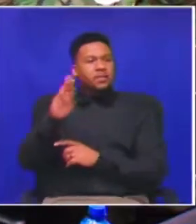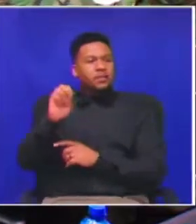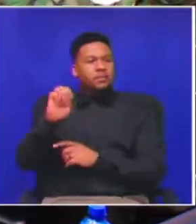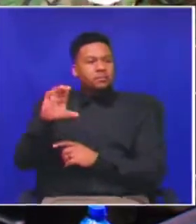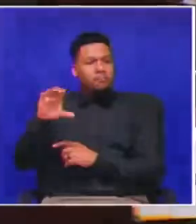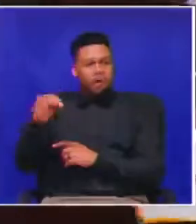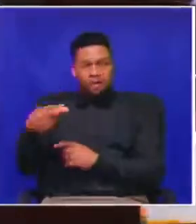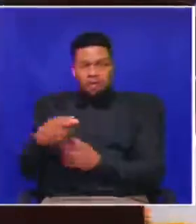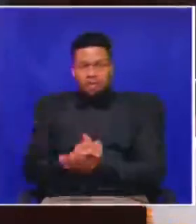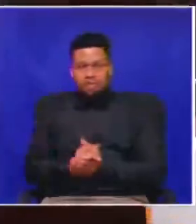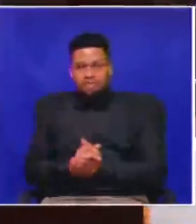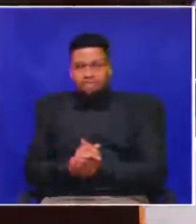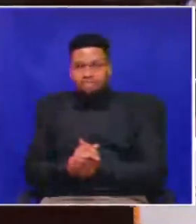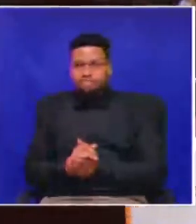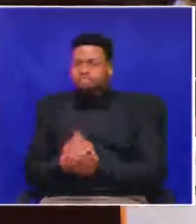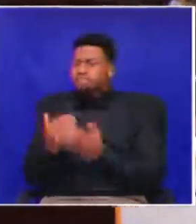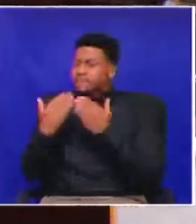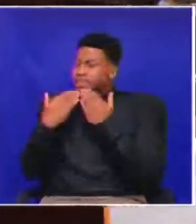Thank you, Honourable Speaker.